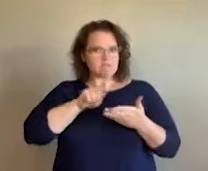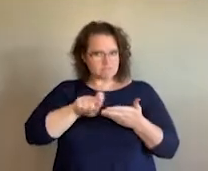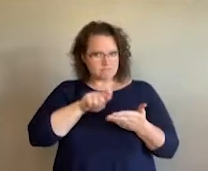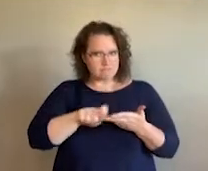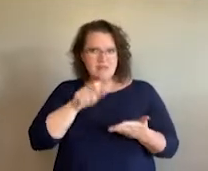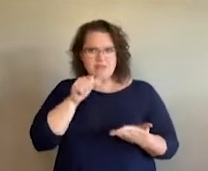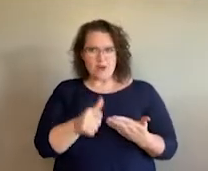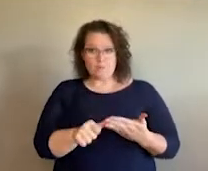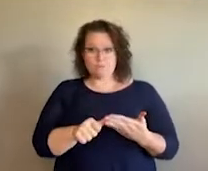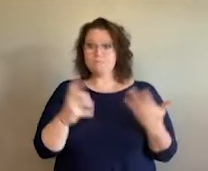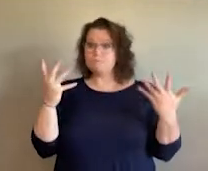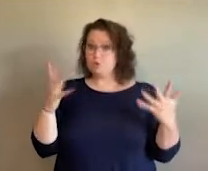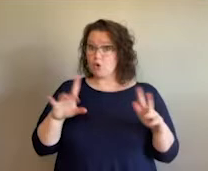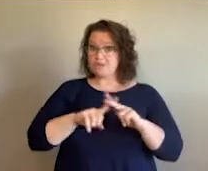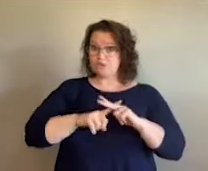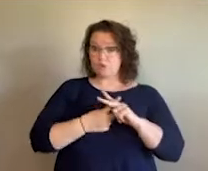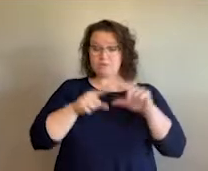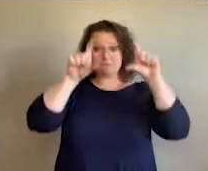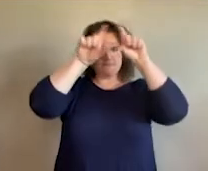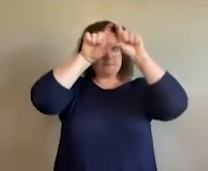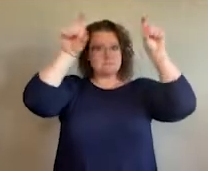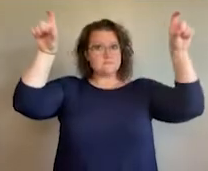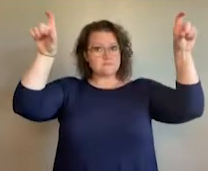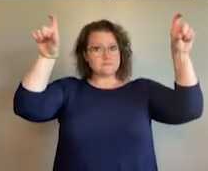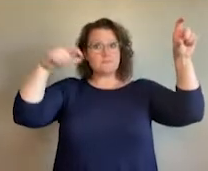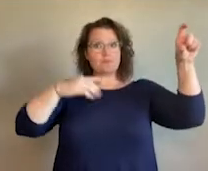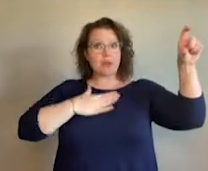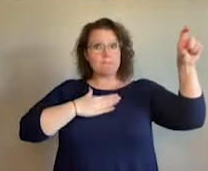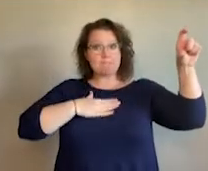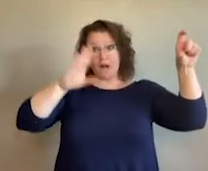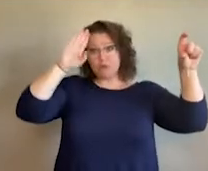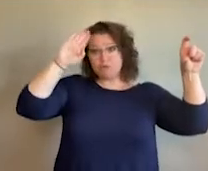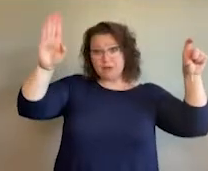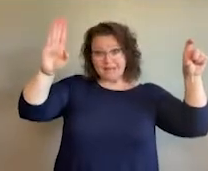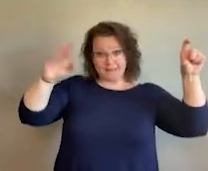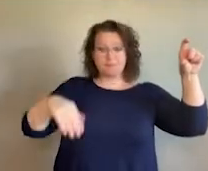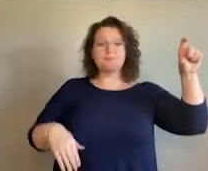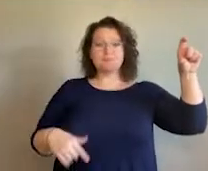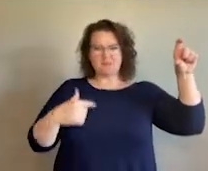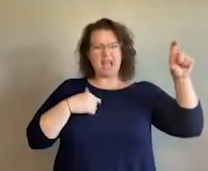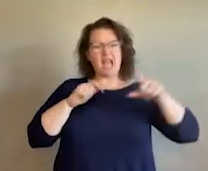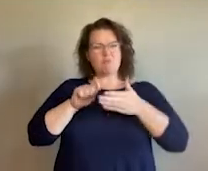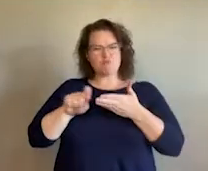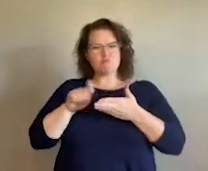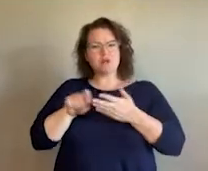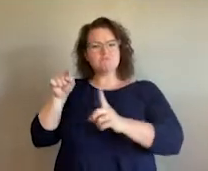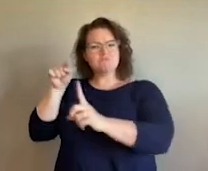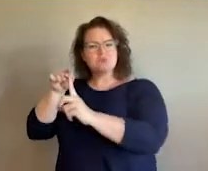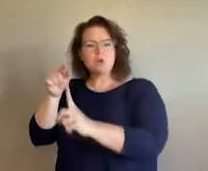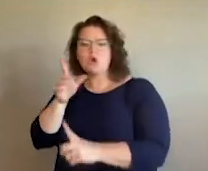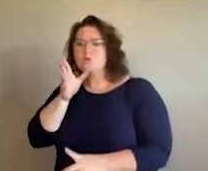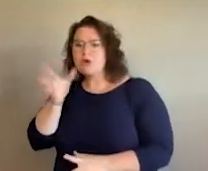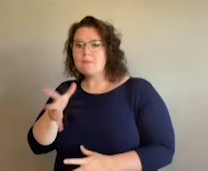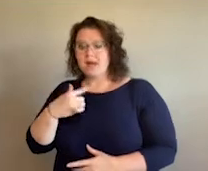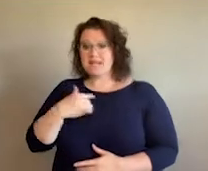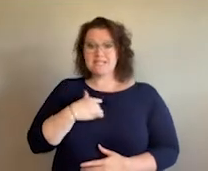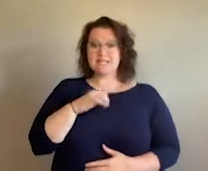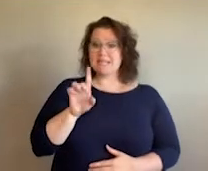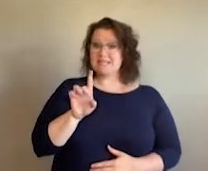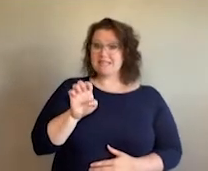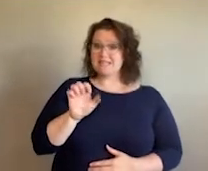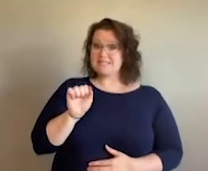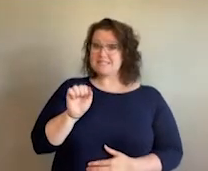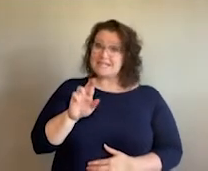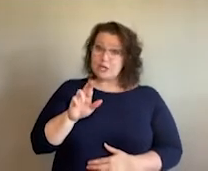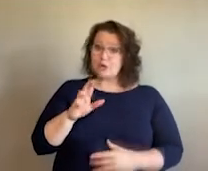I've already started my letter here. So I started with my greeting and I'm writing to my grandma. So I said, "Dear Grandma," and you always